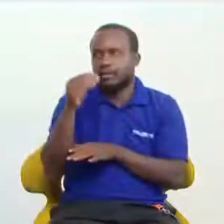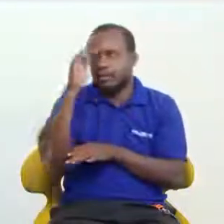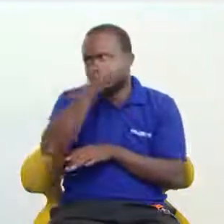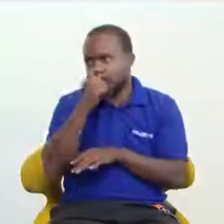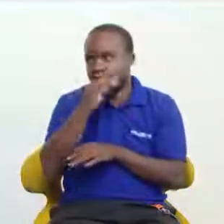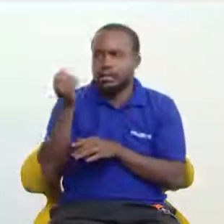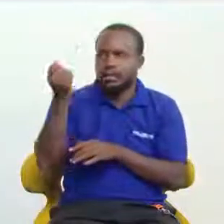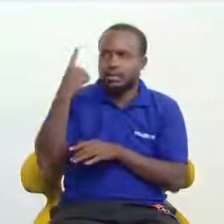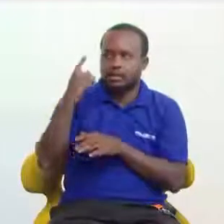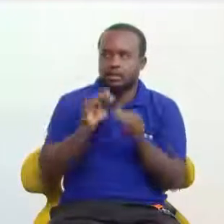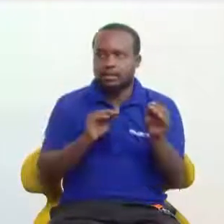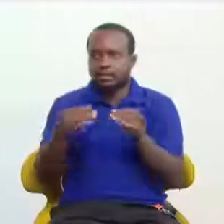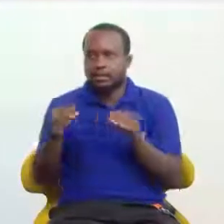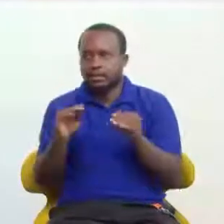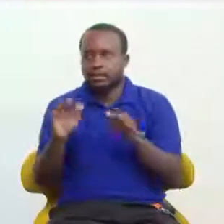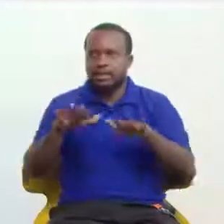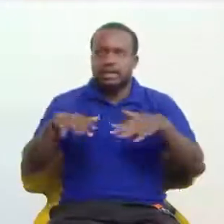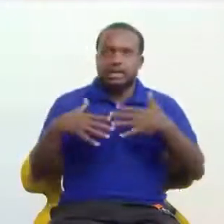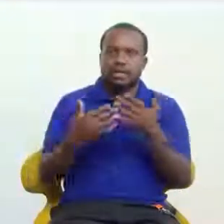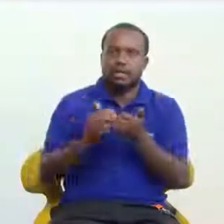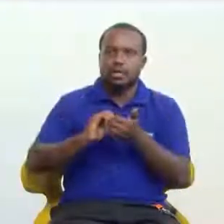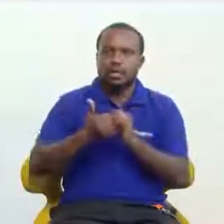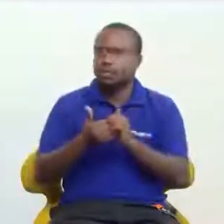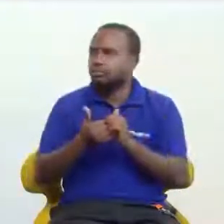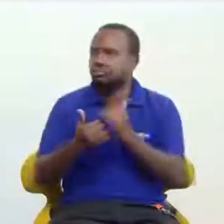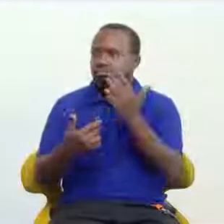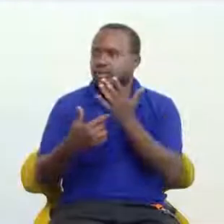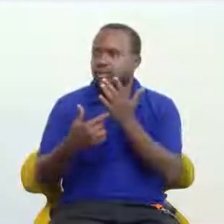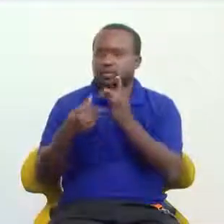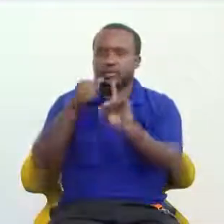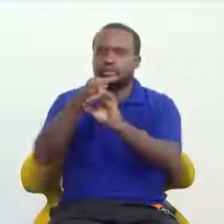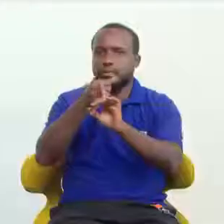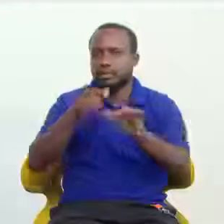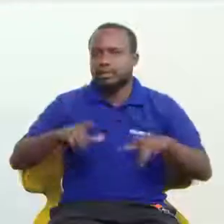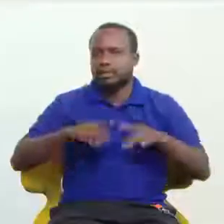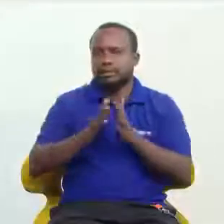understand disability, to understand how technology can impact the lives of people with disabilities.